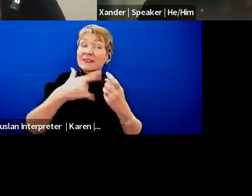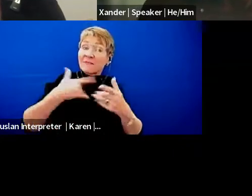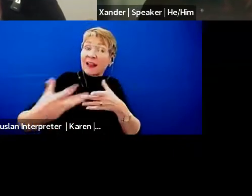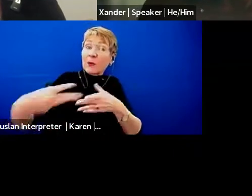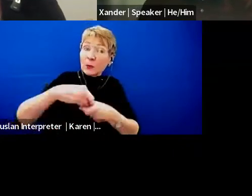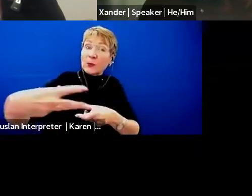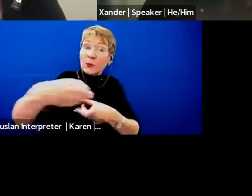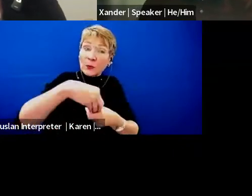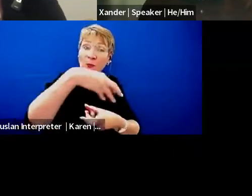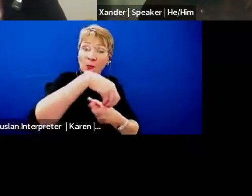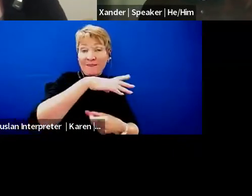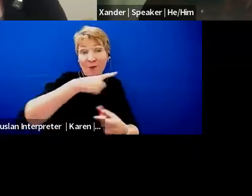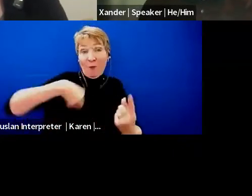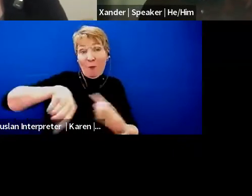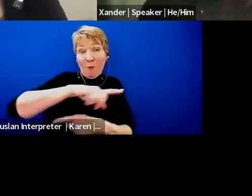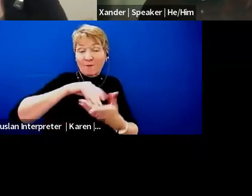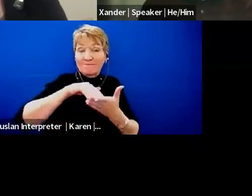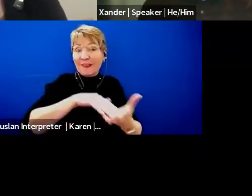everybody got help.